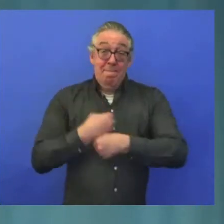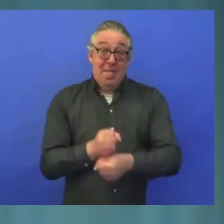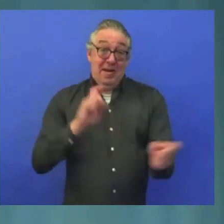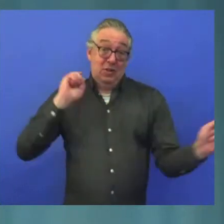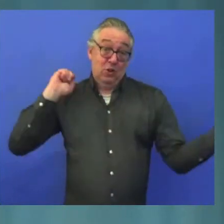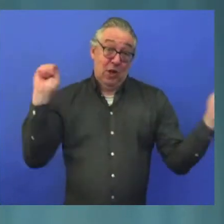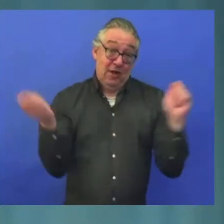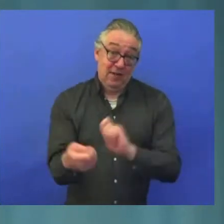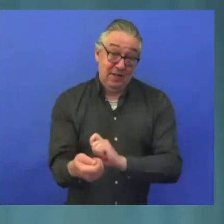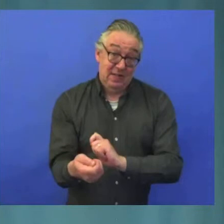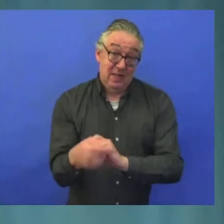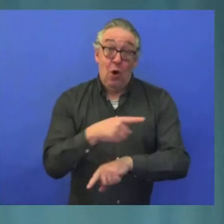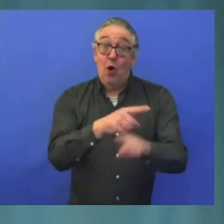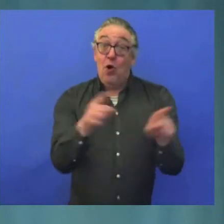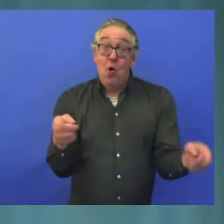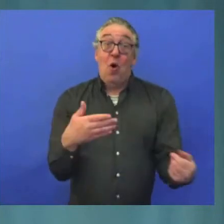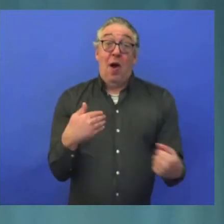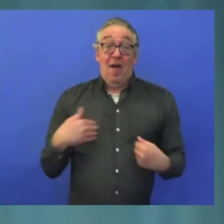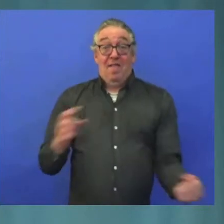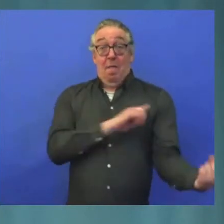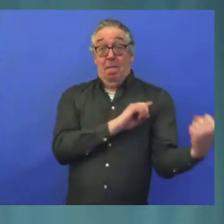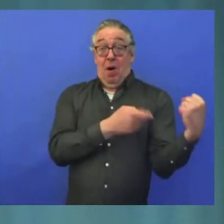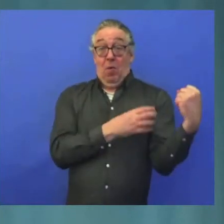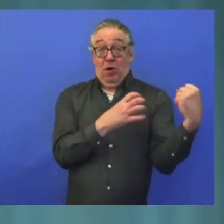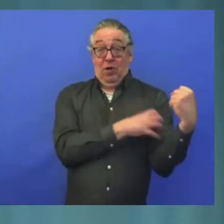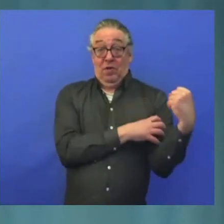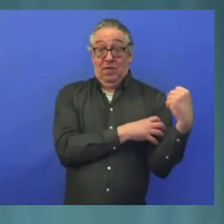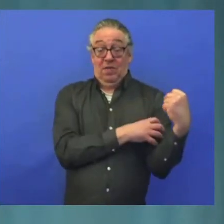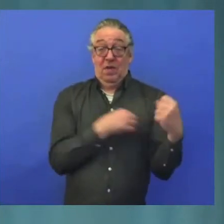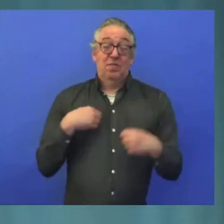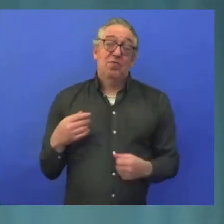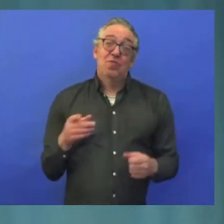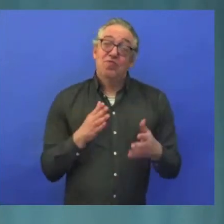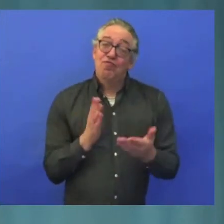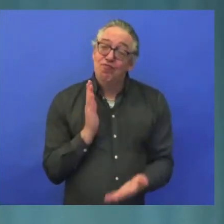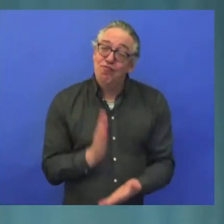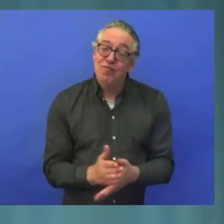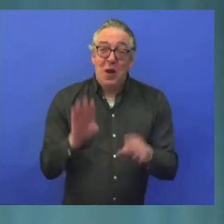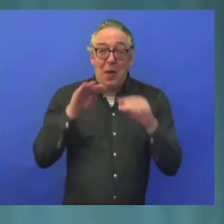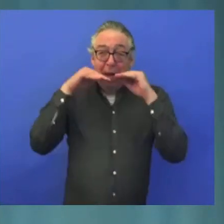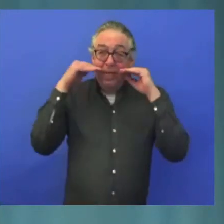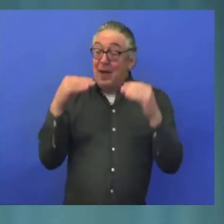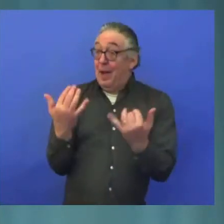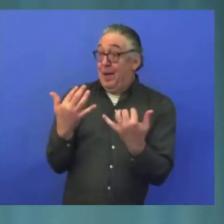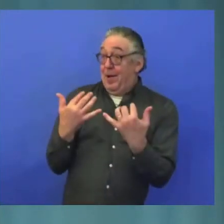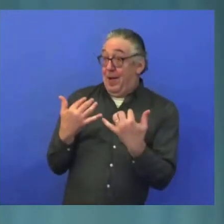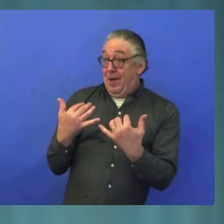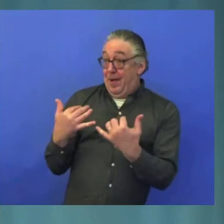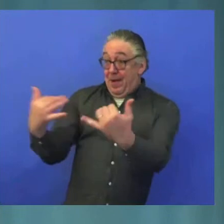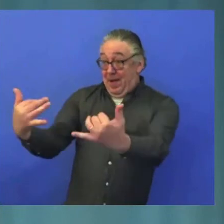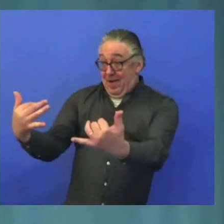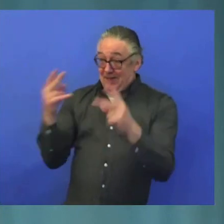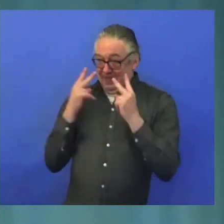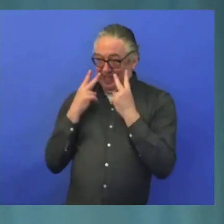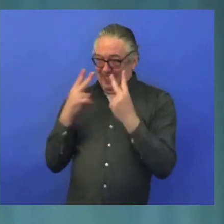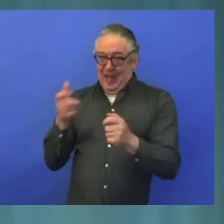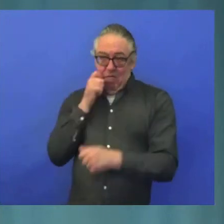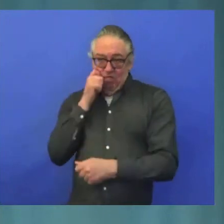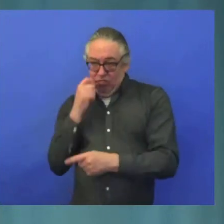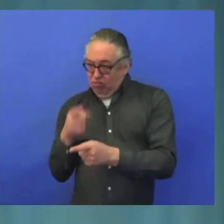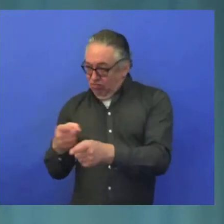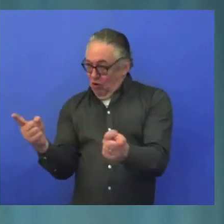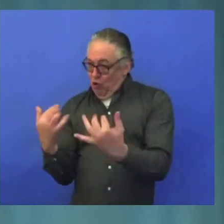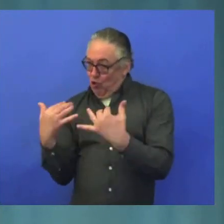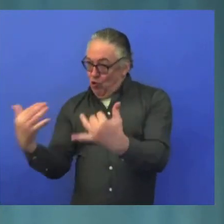so wonderful to see you in person or at least online. And now, have an inspiring,